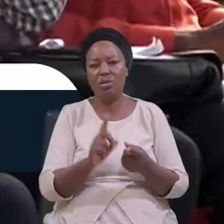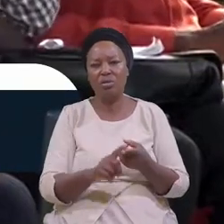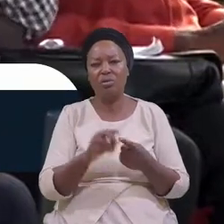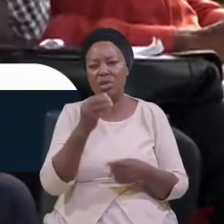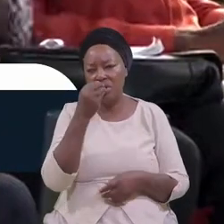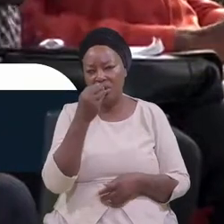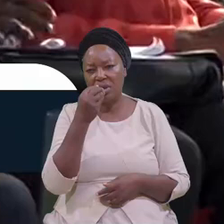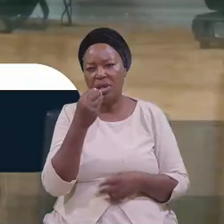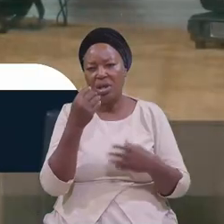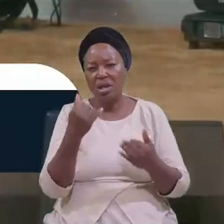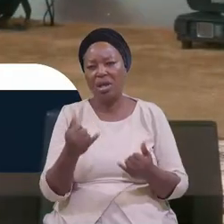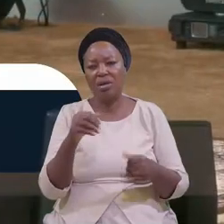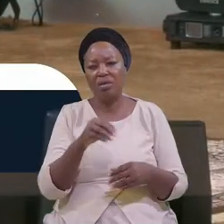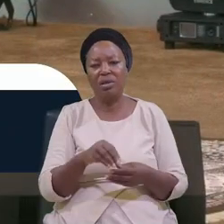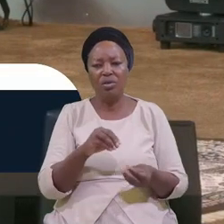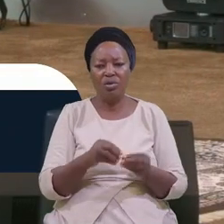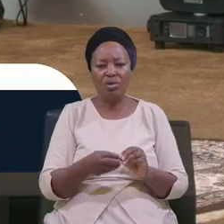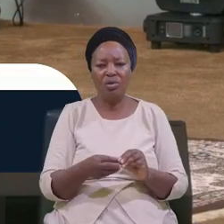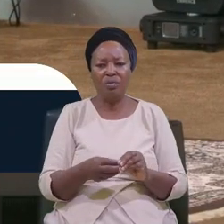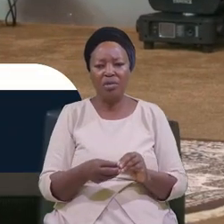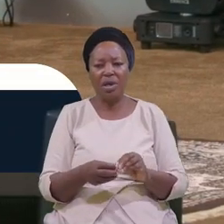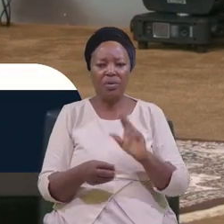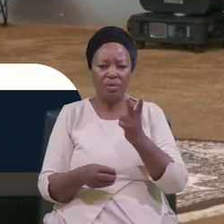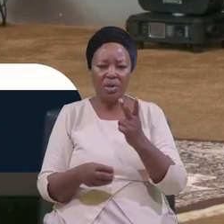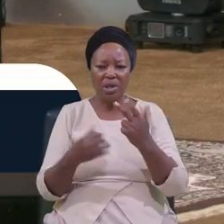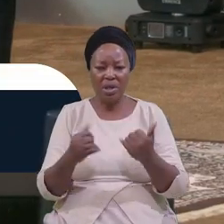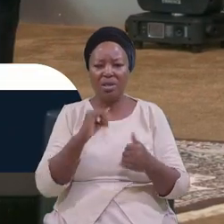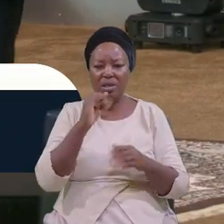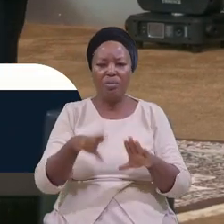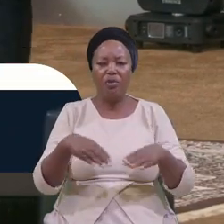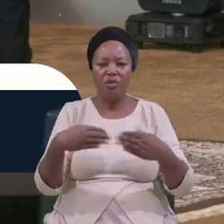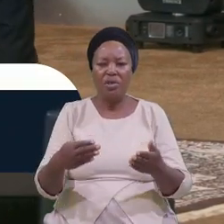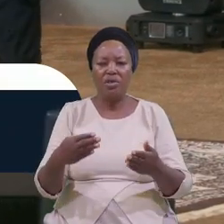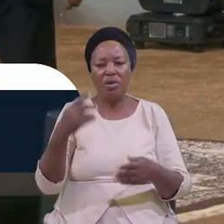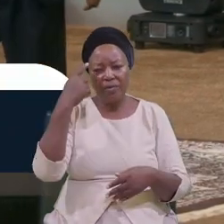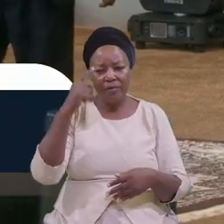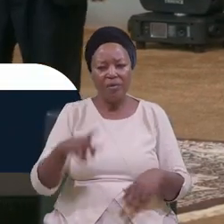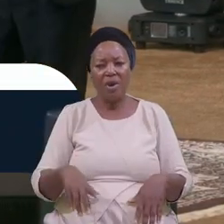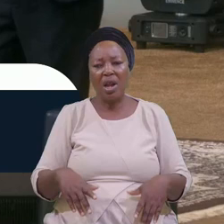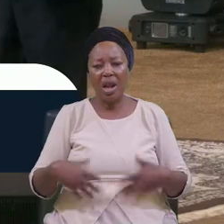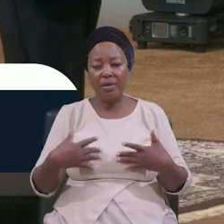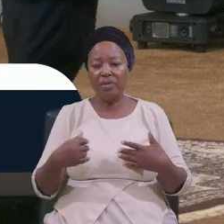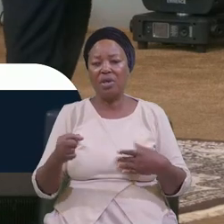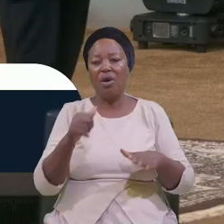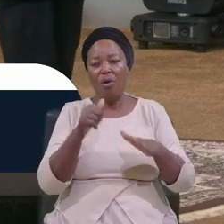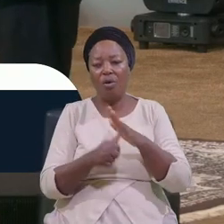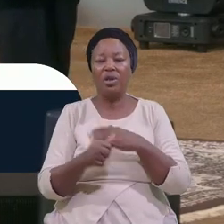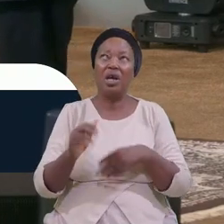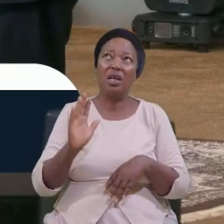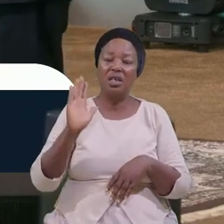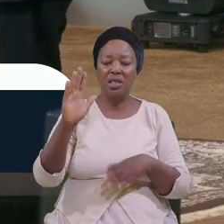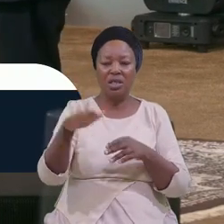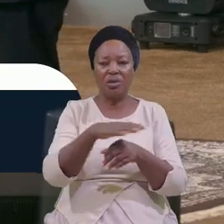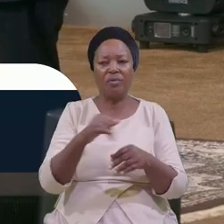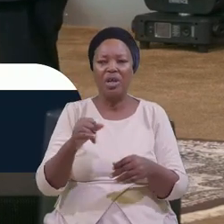his covering. The provision he makes, as he says, we apply the blood and we stay in